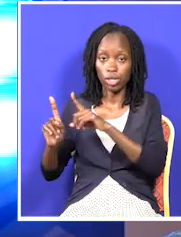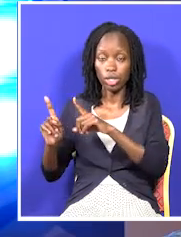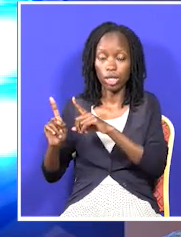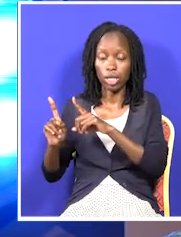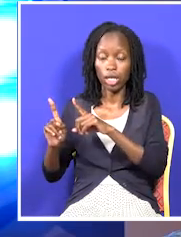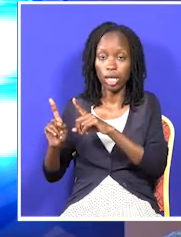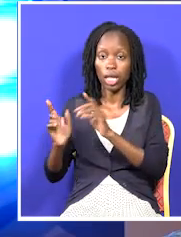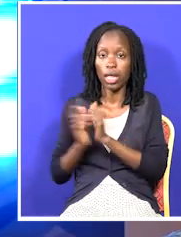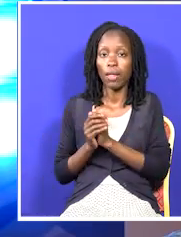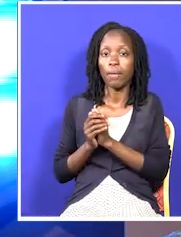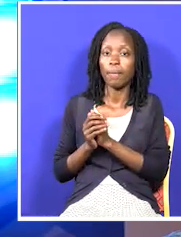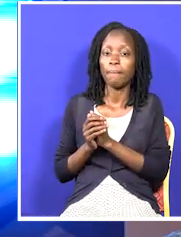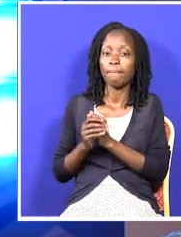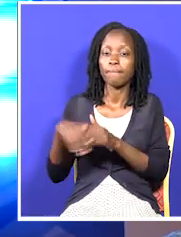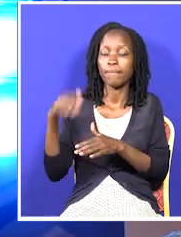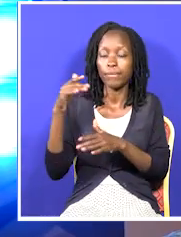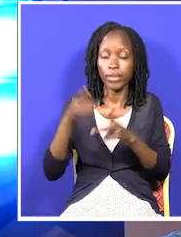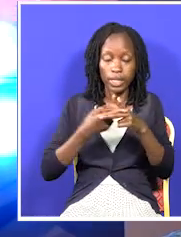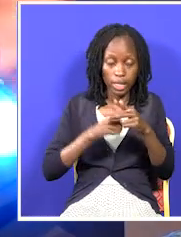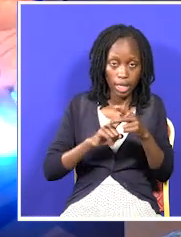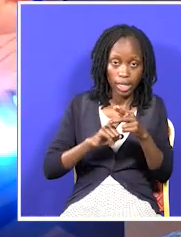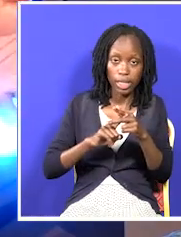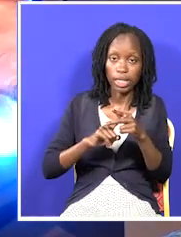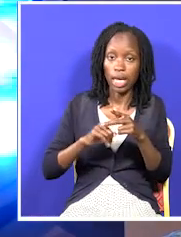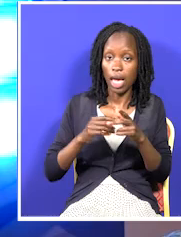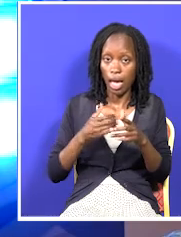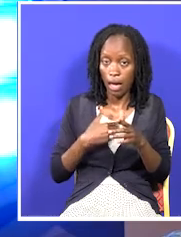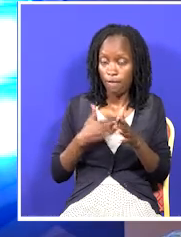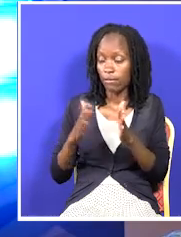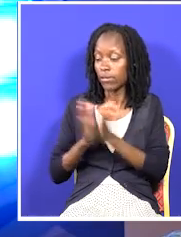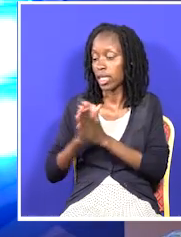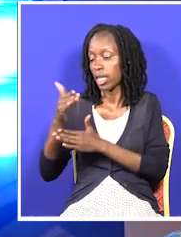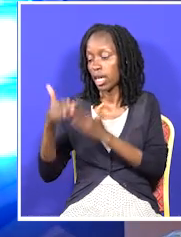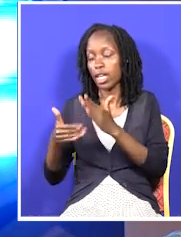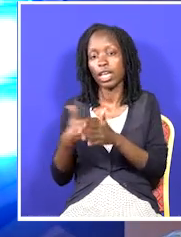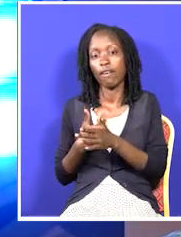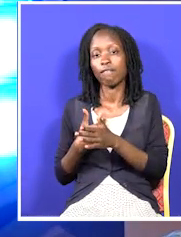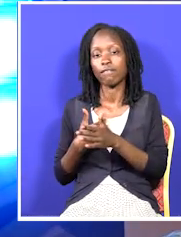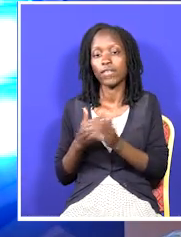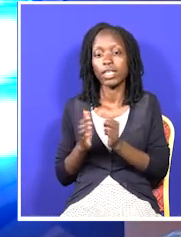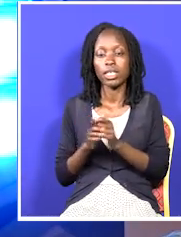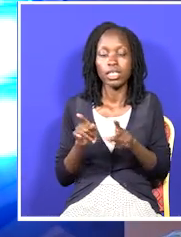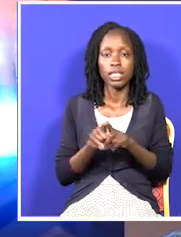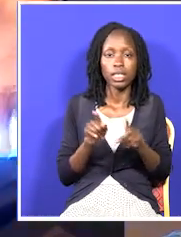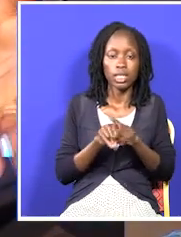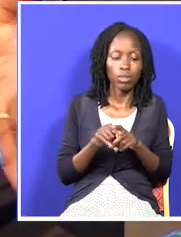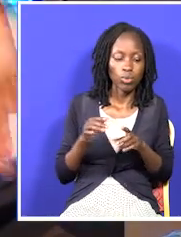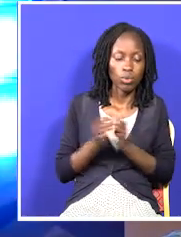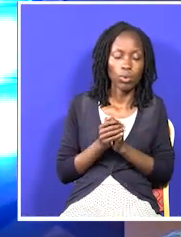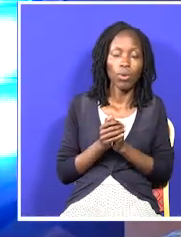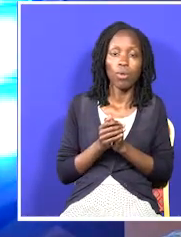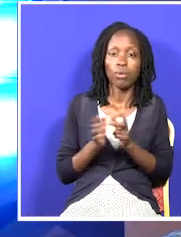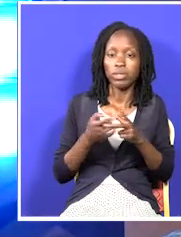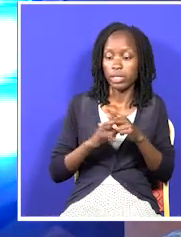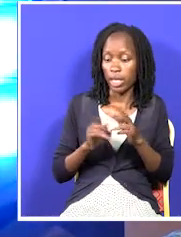every journey in this world has got a beginning and the end. There's a point where the journey starts